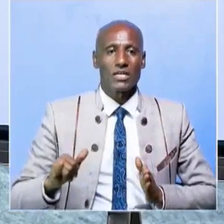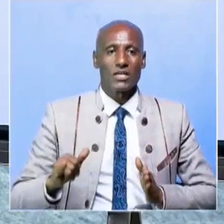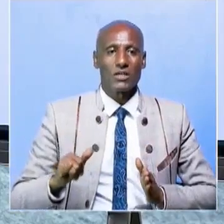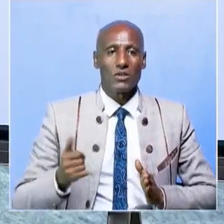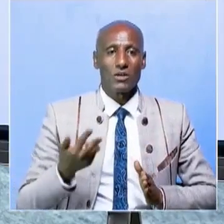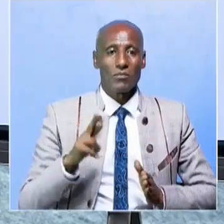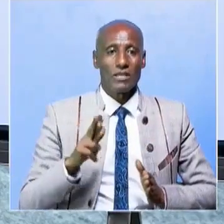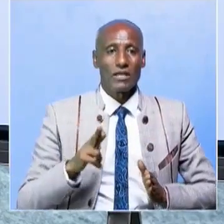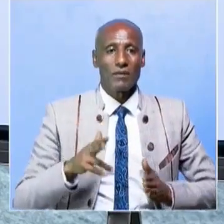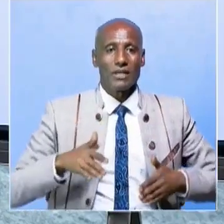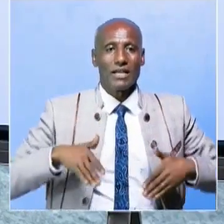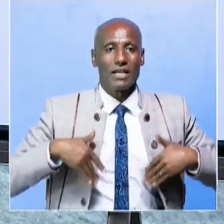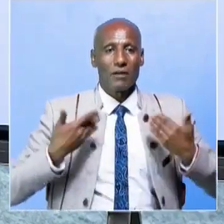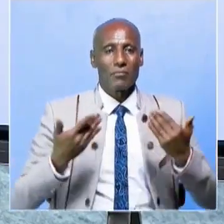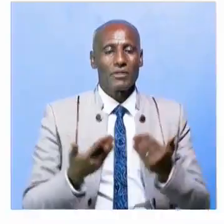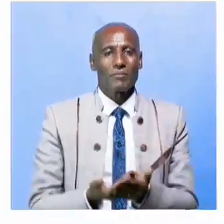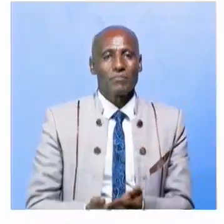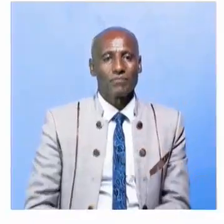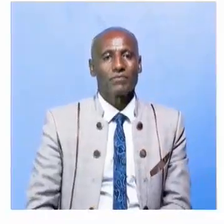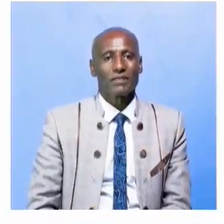word that we have is